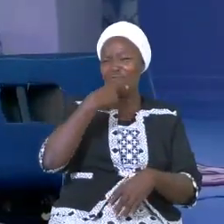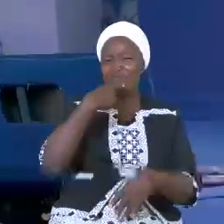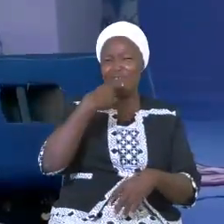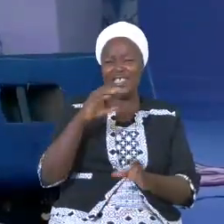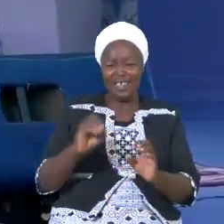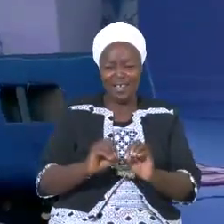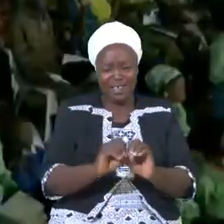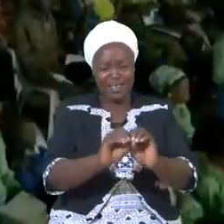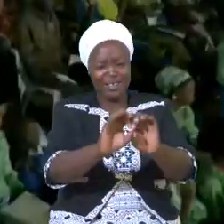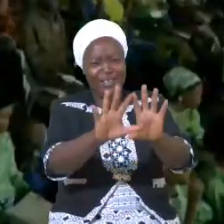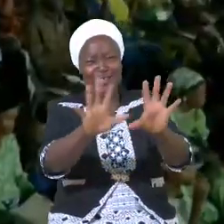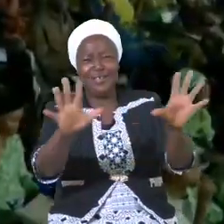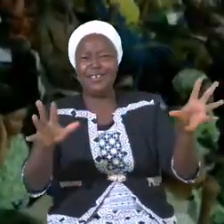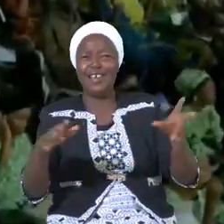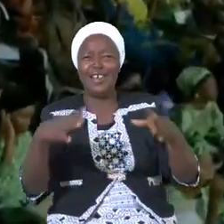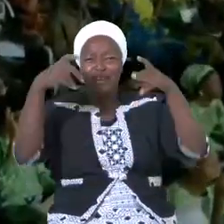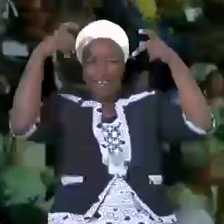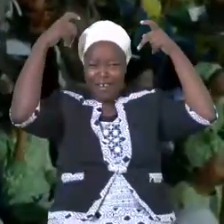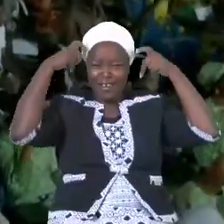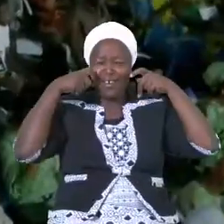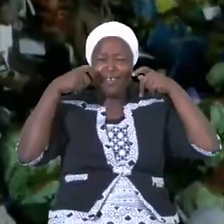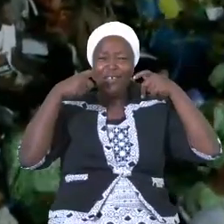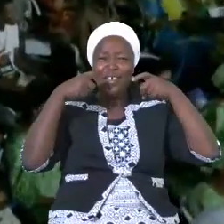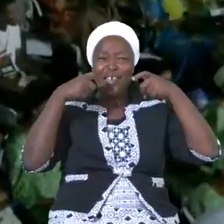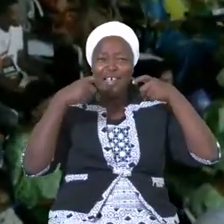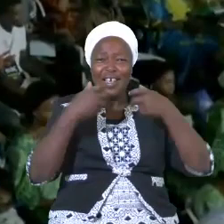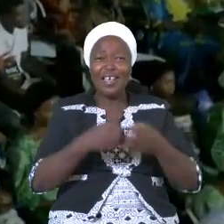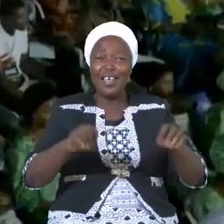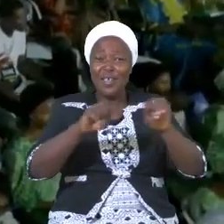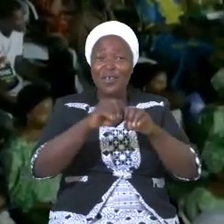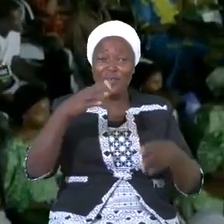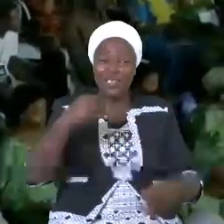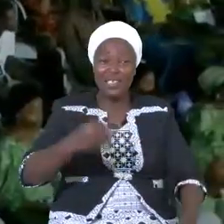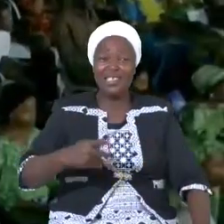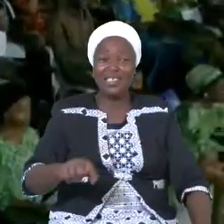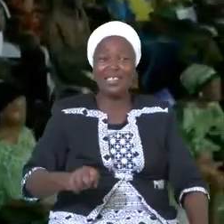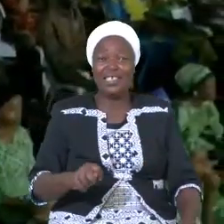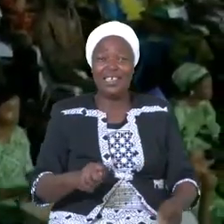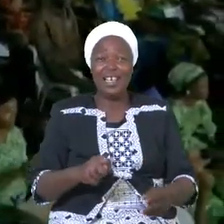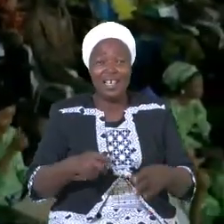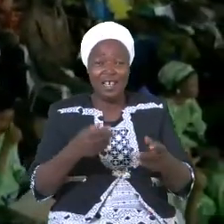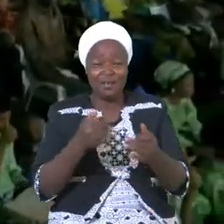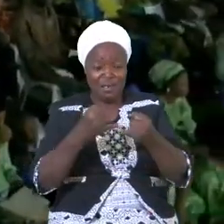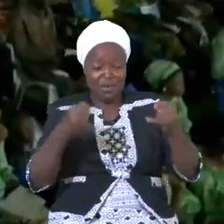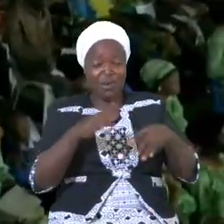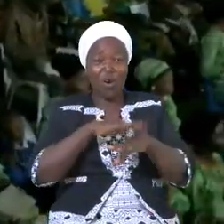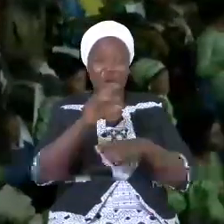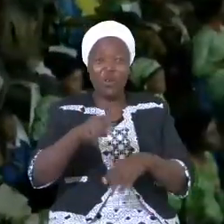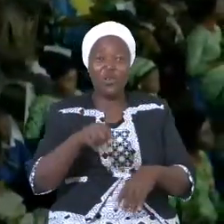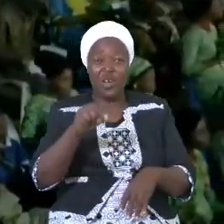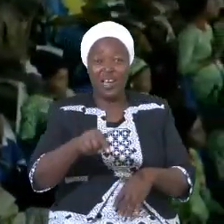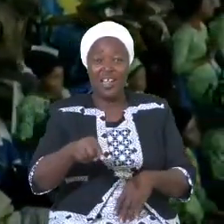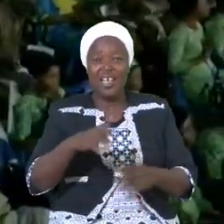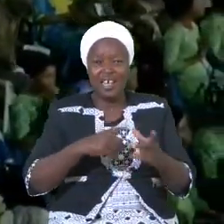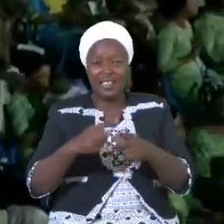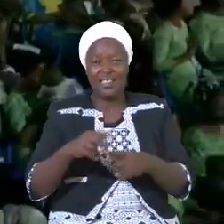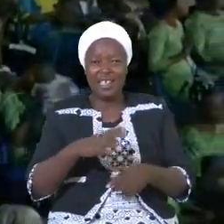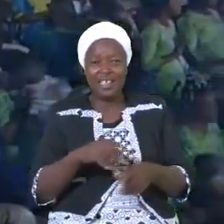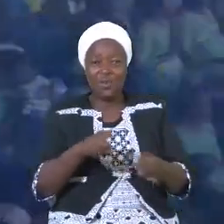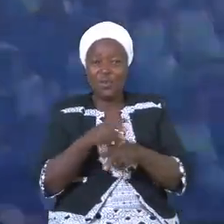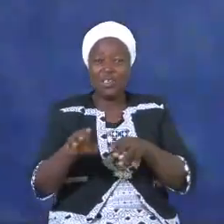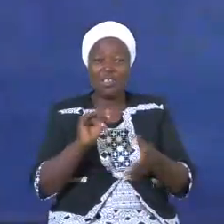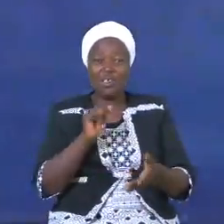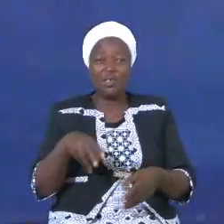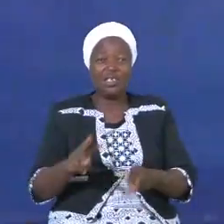crown even the spring on your leg the way you walk now i can tell you